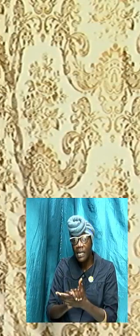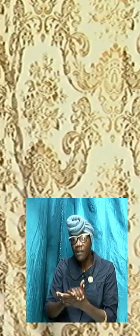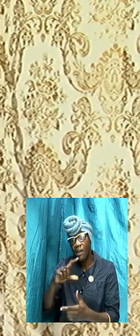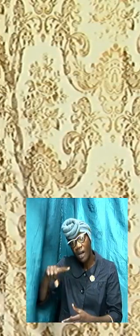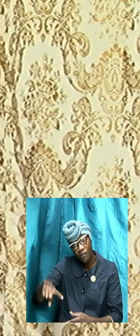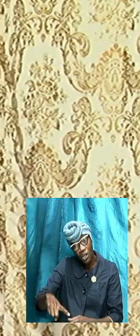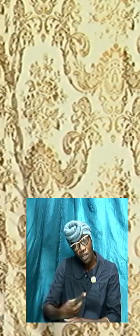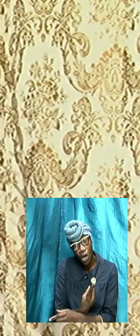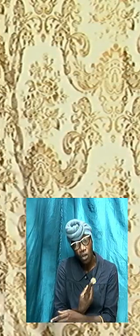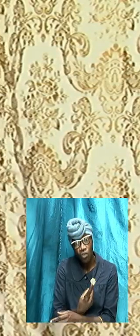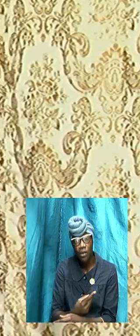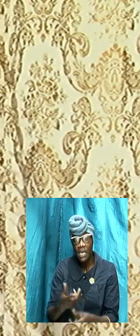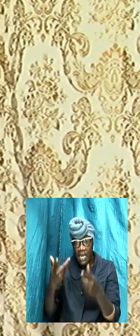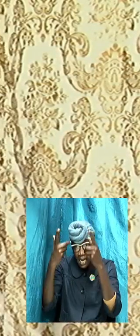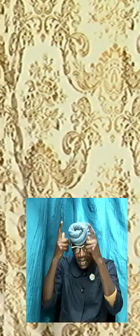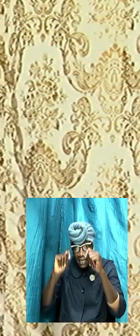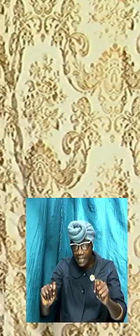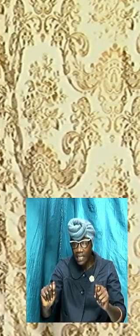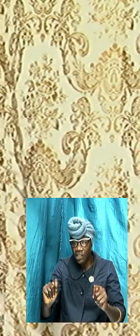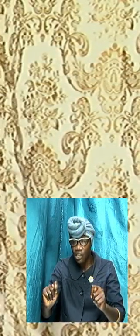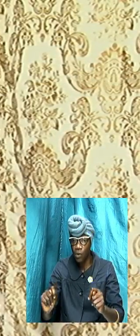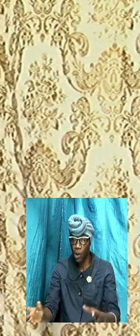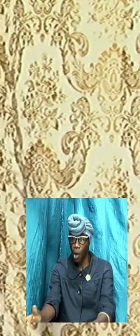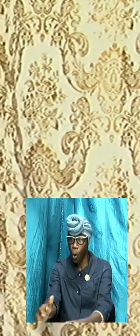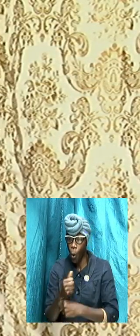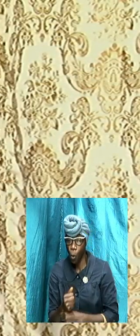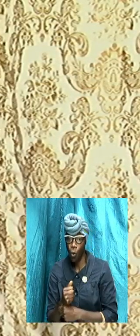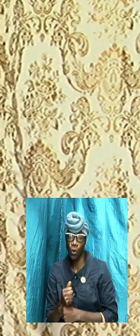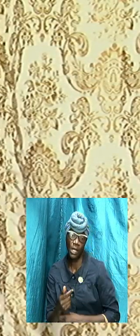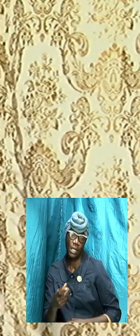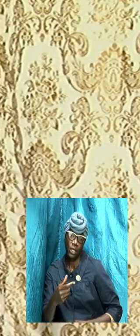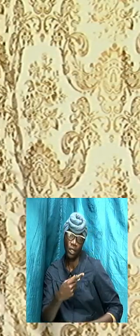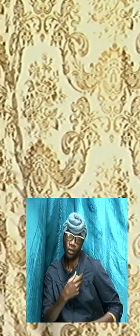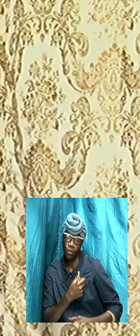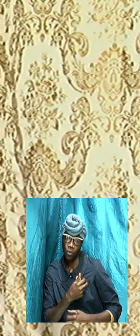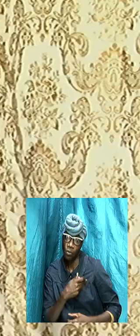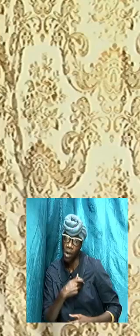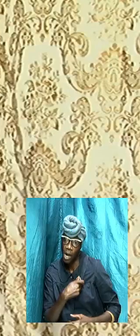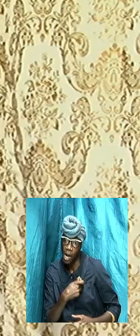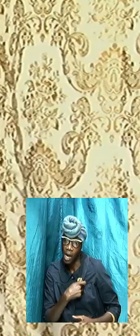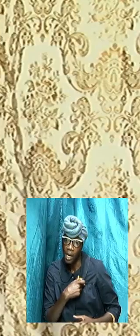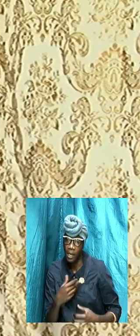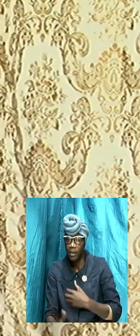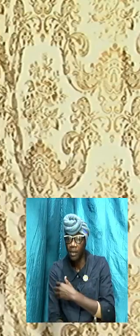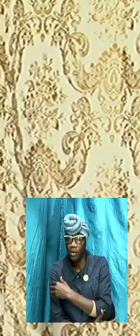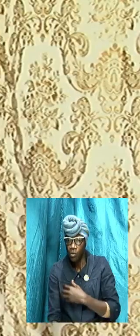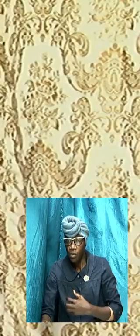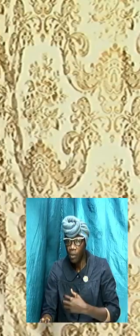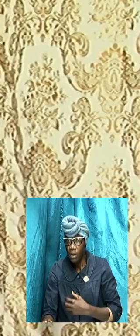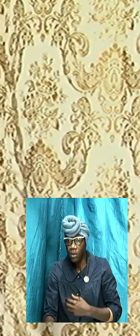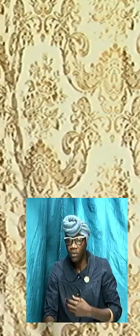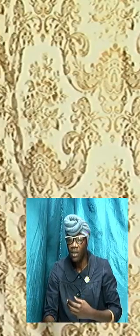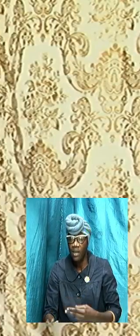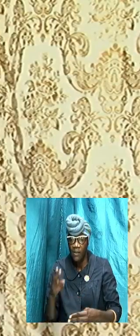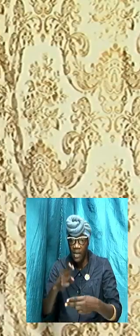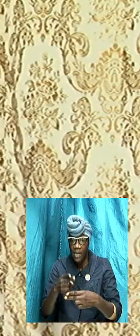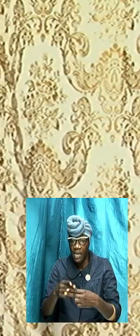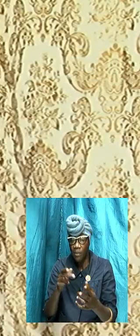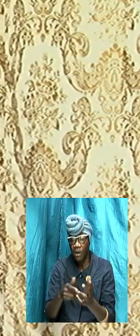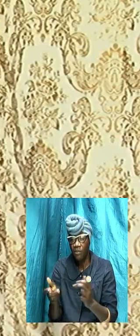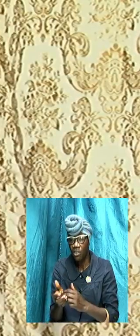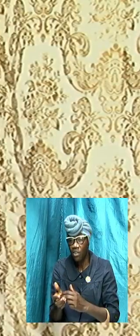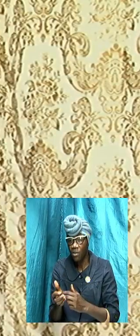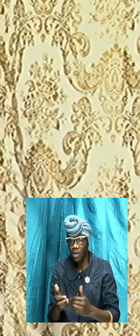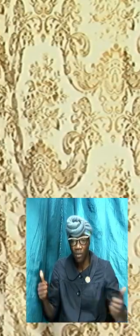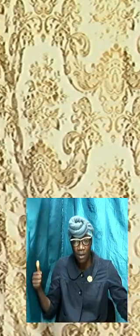the teaching, amen, that we hold dear to our hearts, amen, rob us of stuff, amen, the name of Jesus Christ. He wants to attack the deity